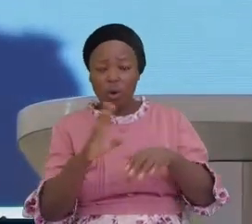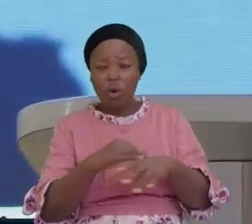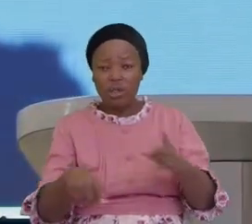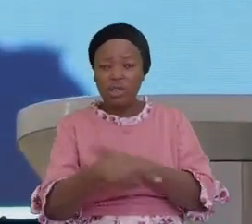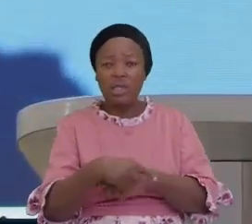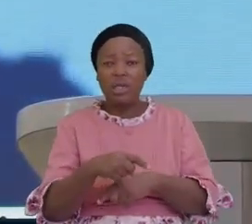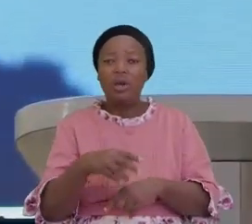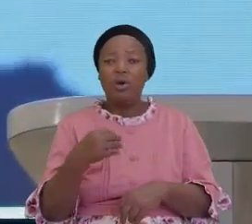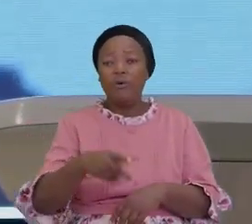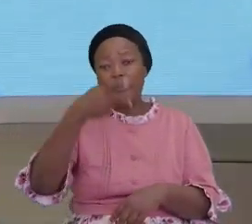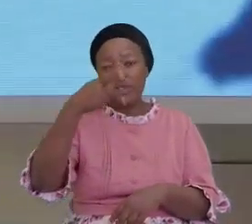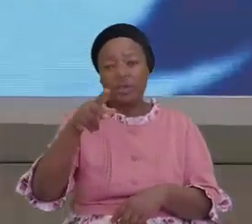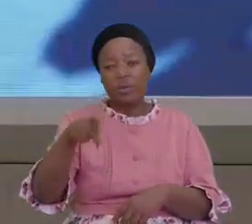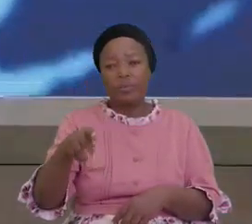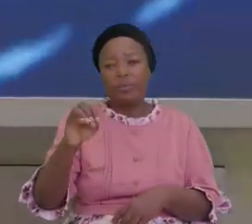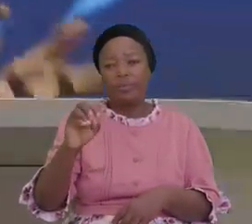Pentecost,